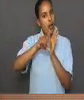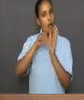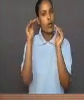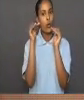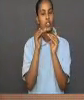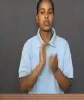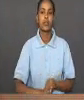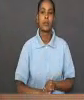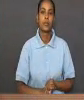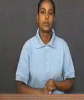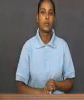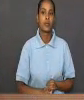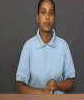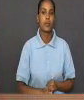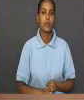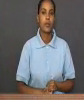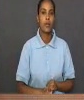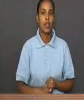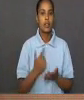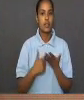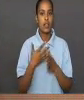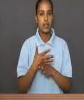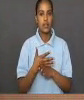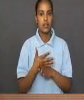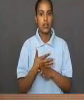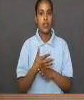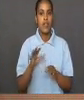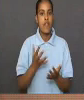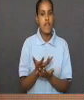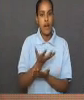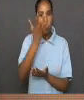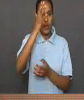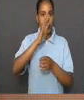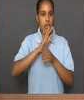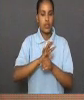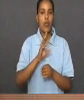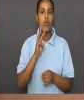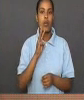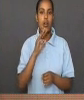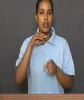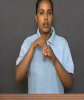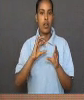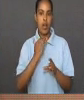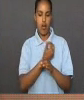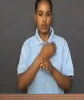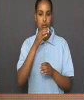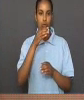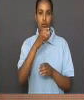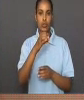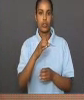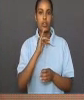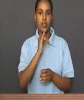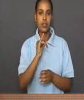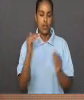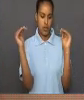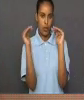equation. Thus, the vapor pressure of water in our solution